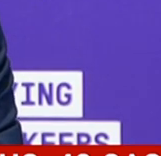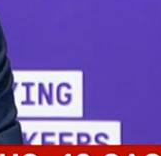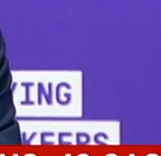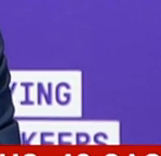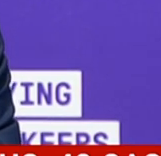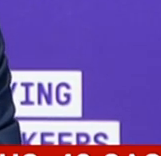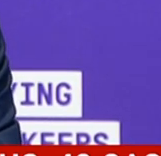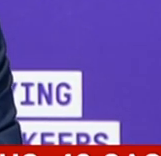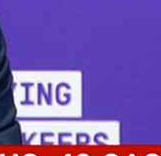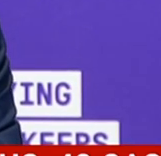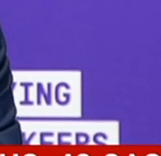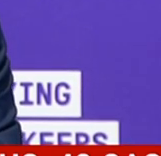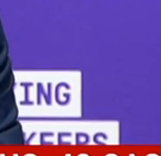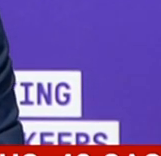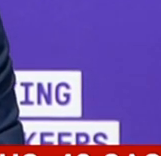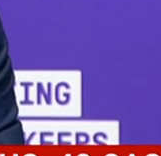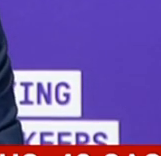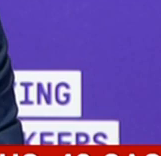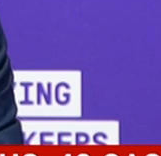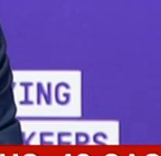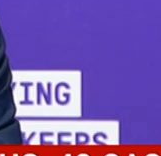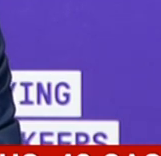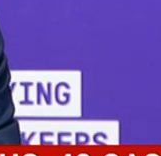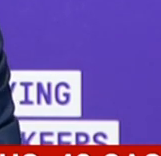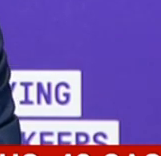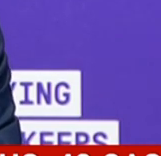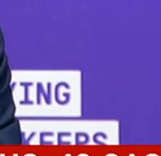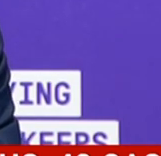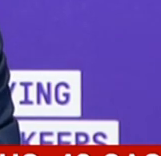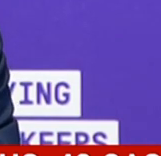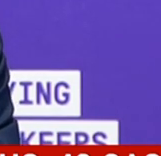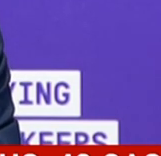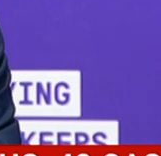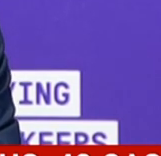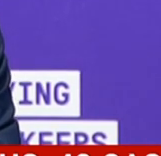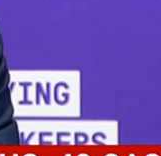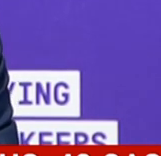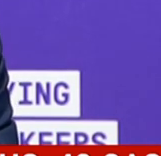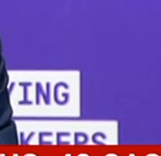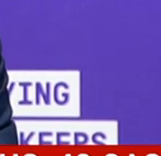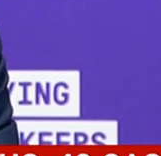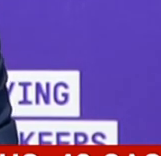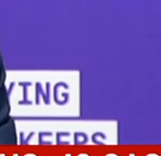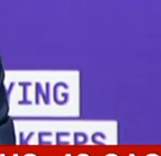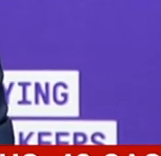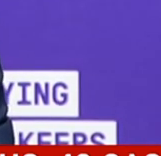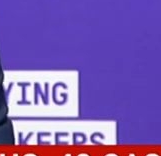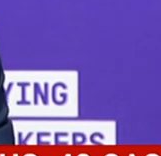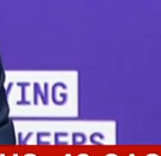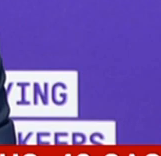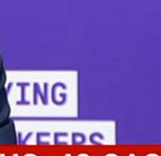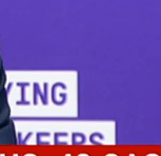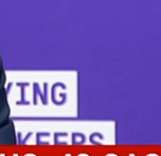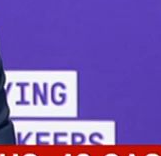and are broadly on trend in terms of weekend numbers. Thank you to each and every one of those people for getting tested. And again, the reminder,